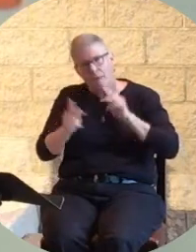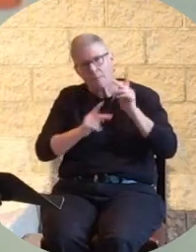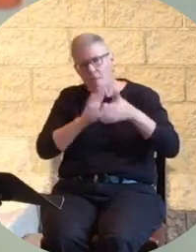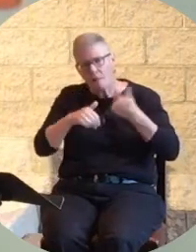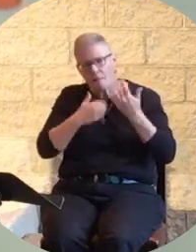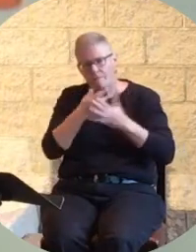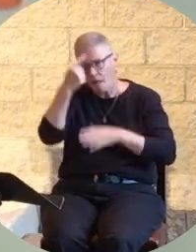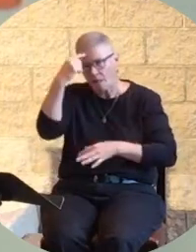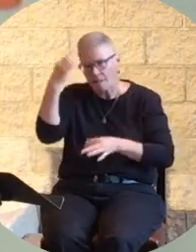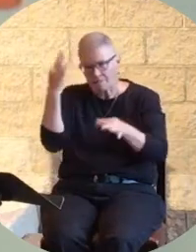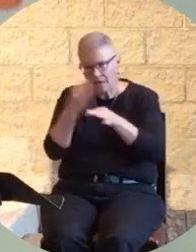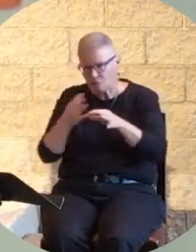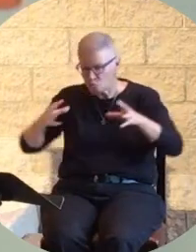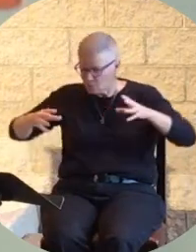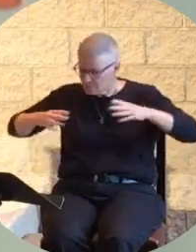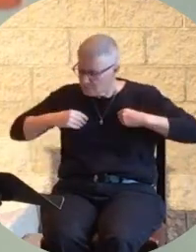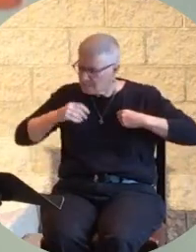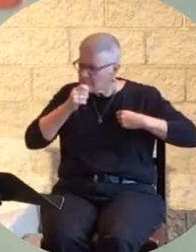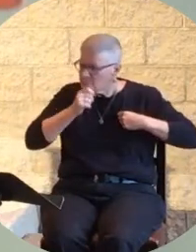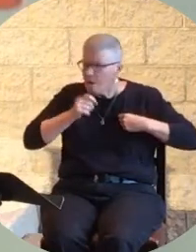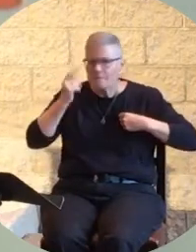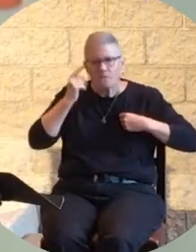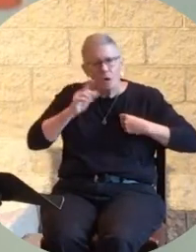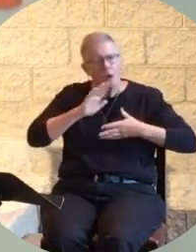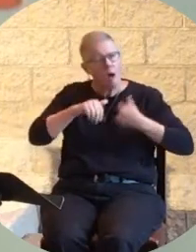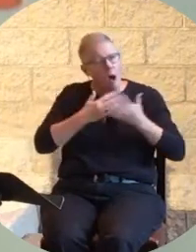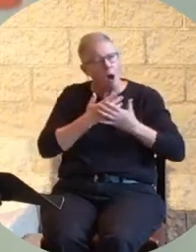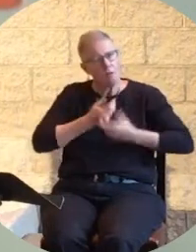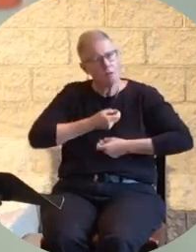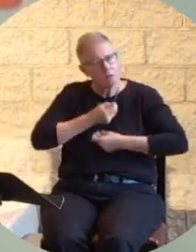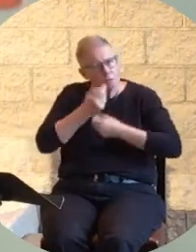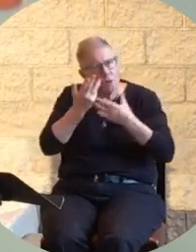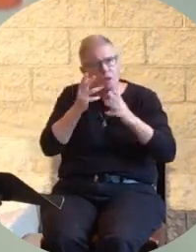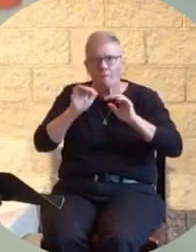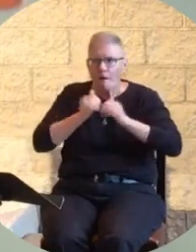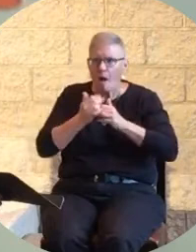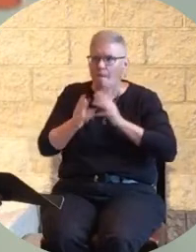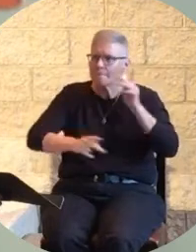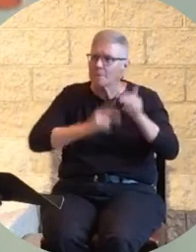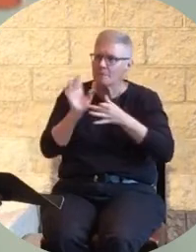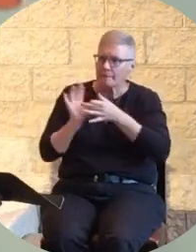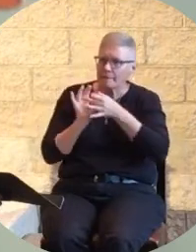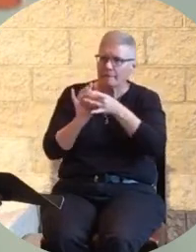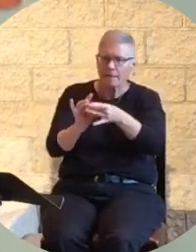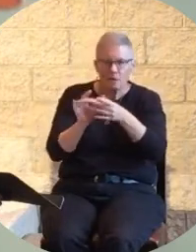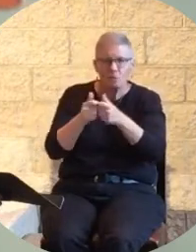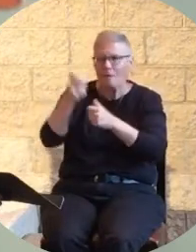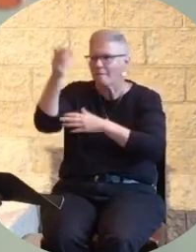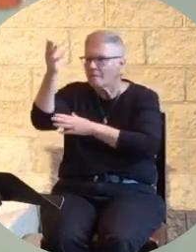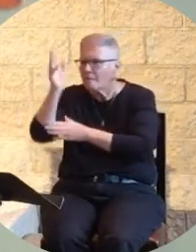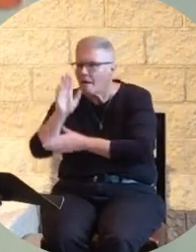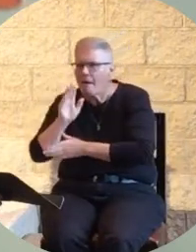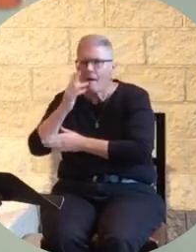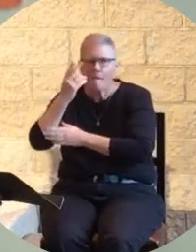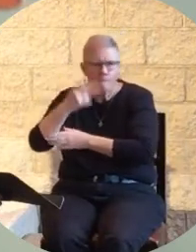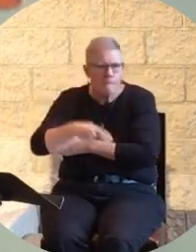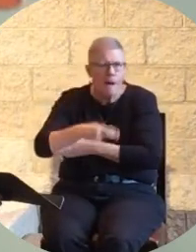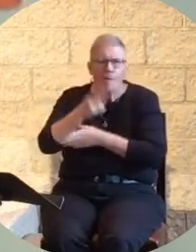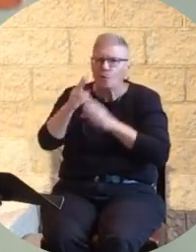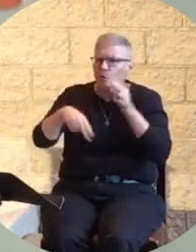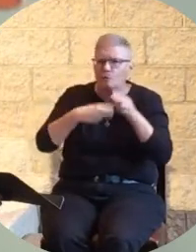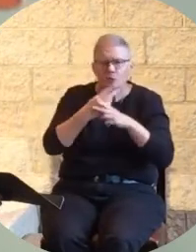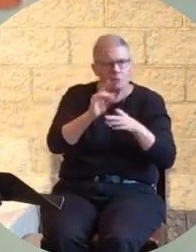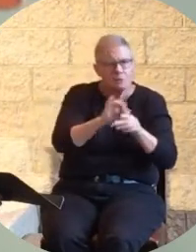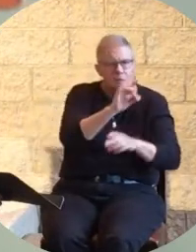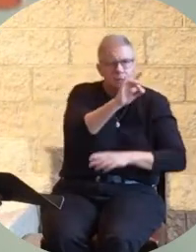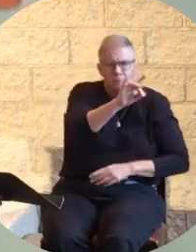tolerance for all expressions of connectivity with God or universal spirit are understood as